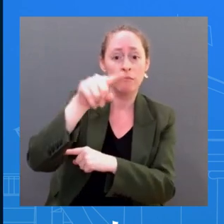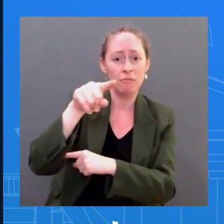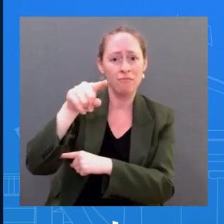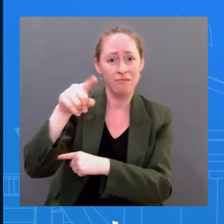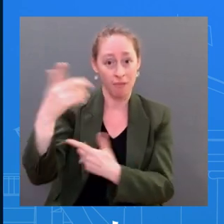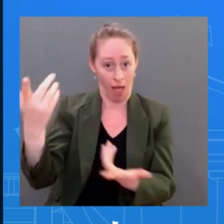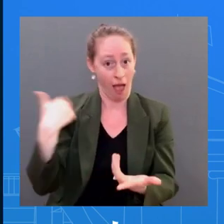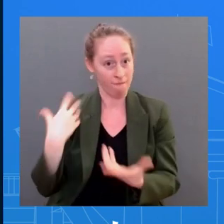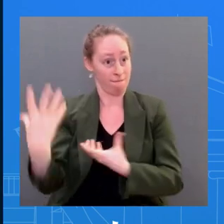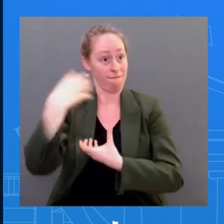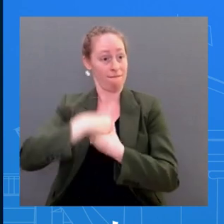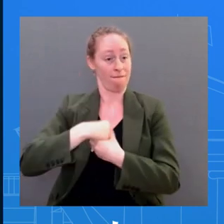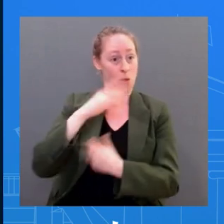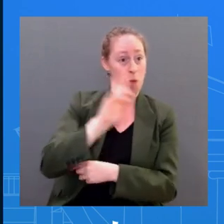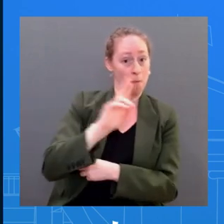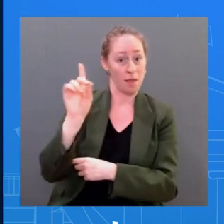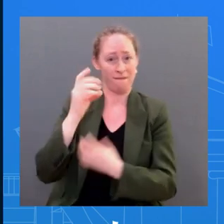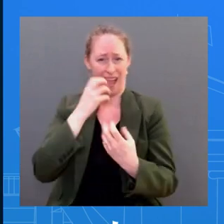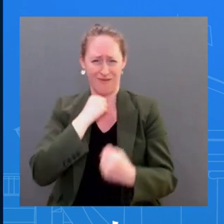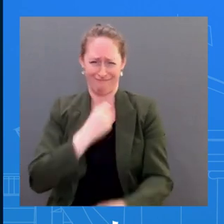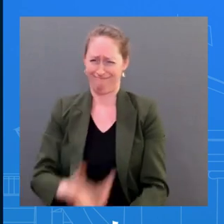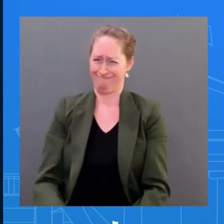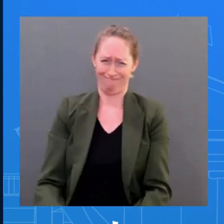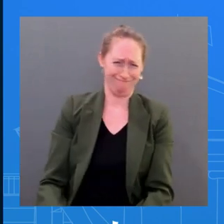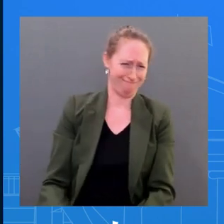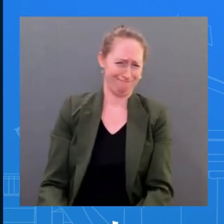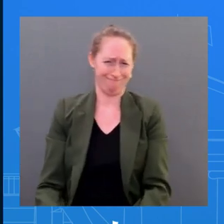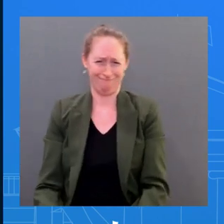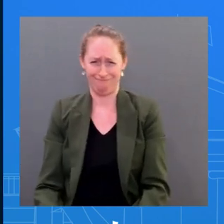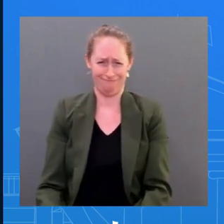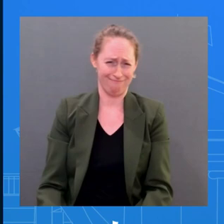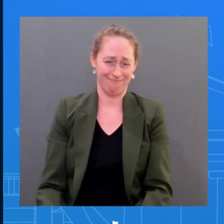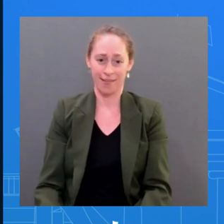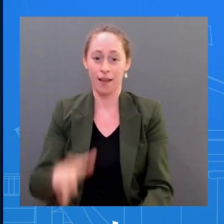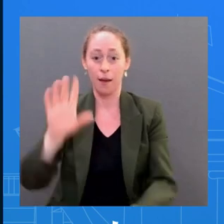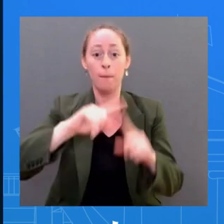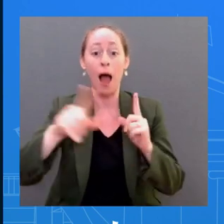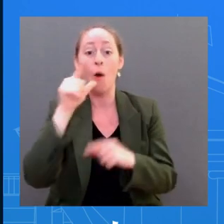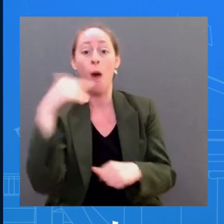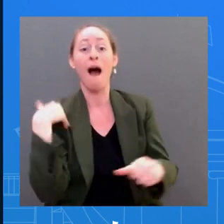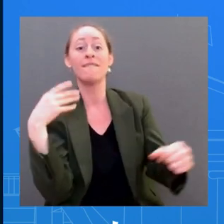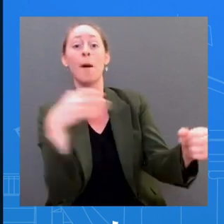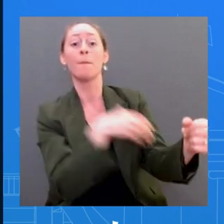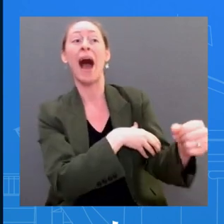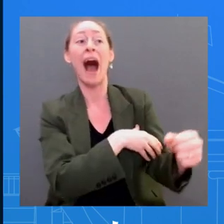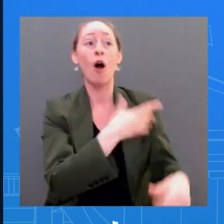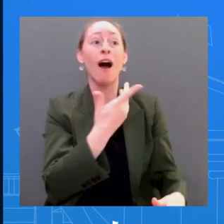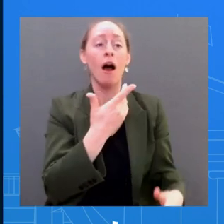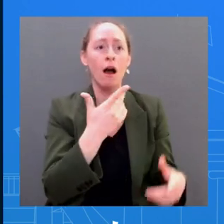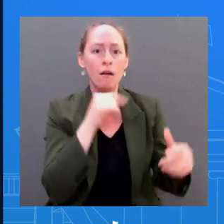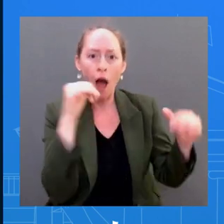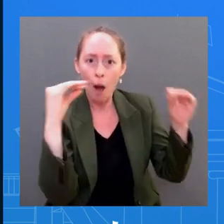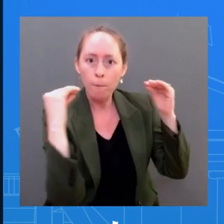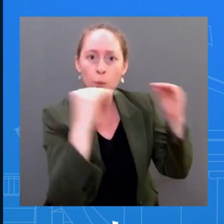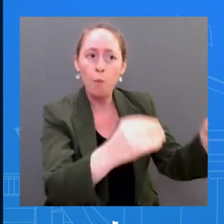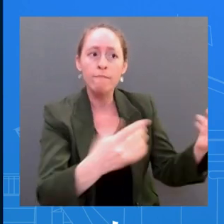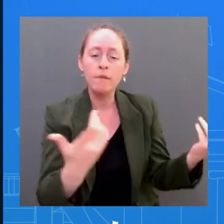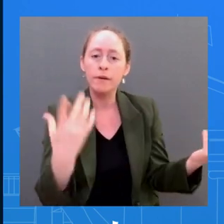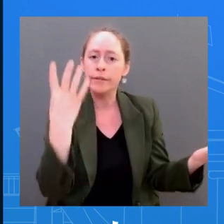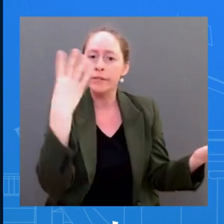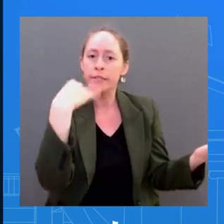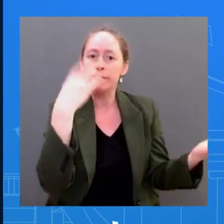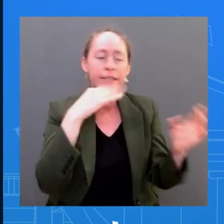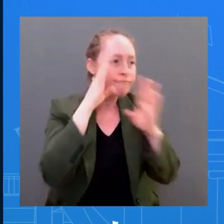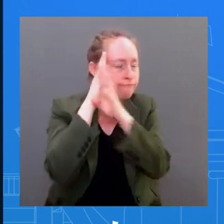So we're asking you, and I'm asking you, will you please ask yourselves, can both sides